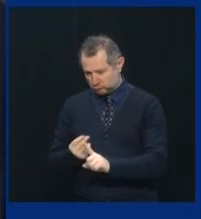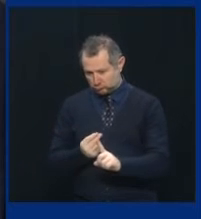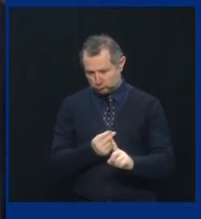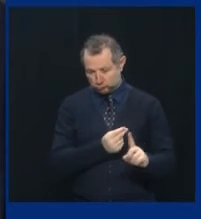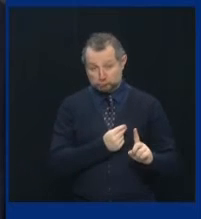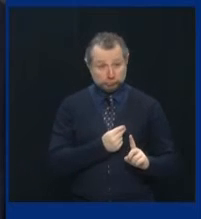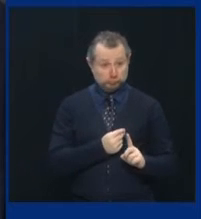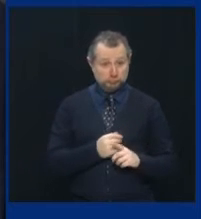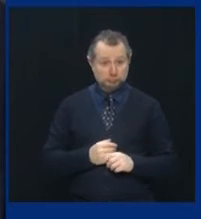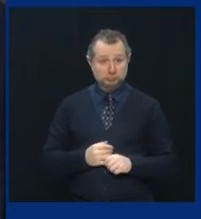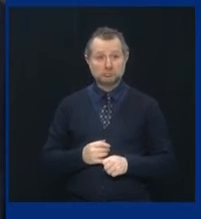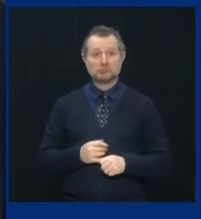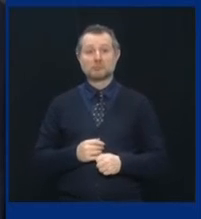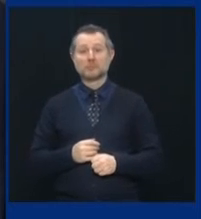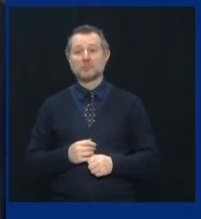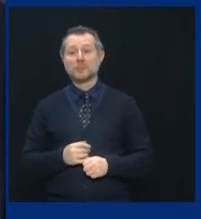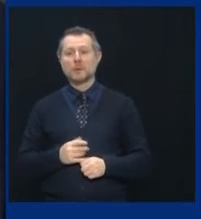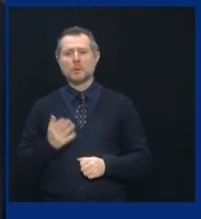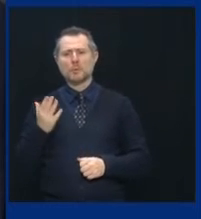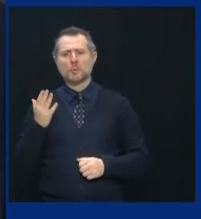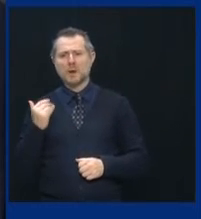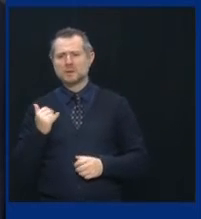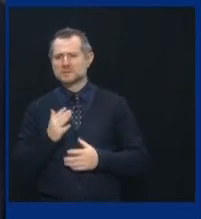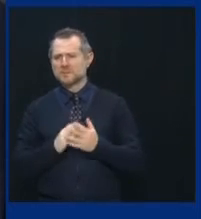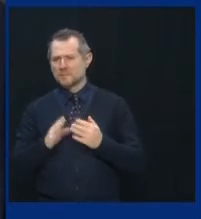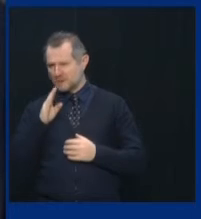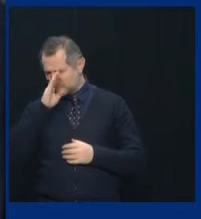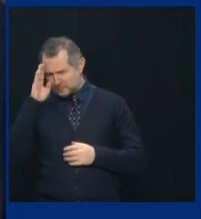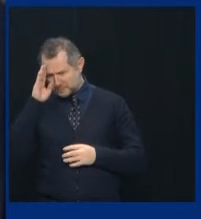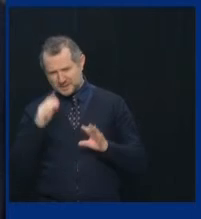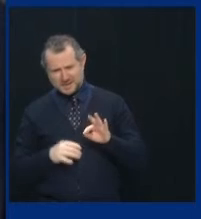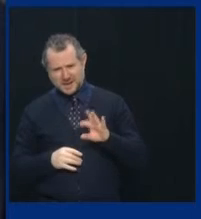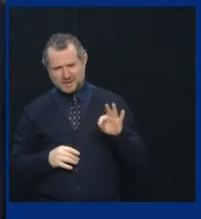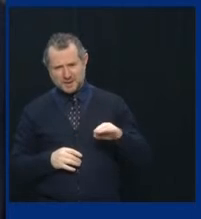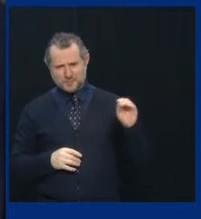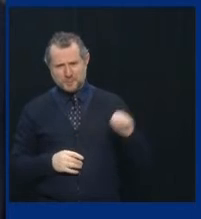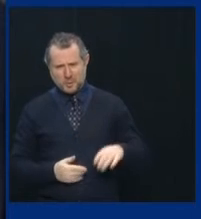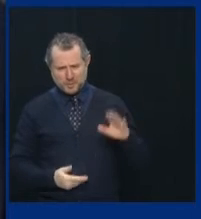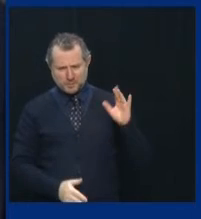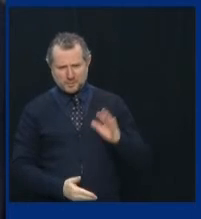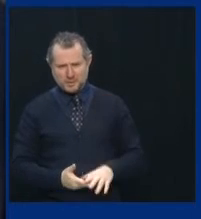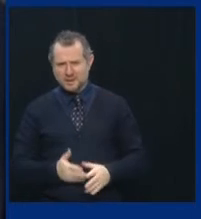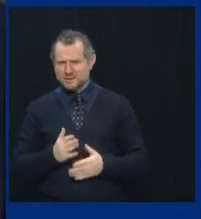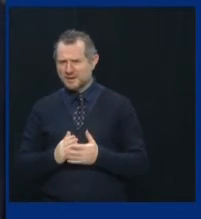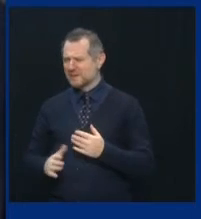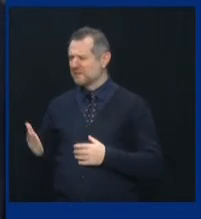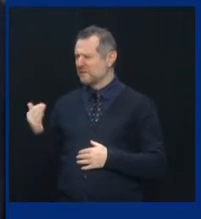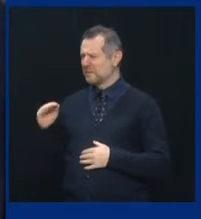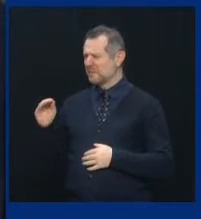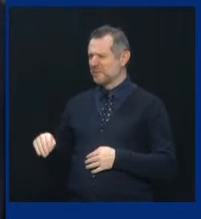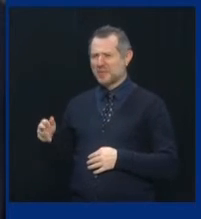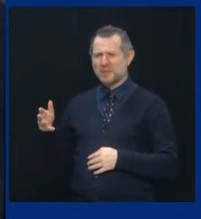How are some hospitals at 99% and some hospitals at 15%?